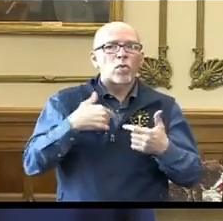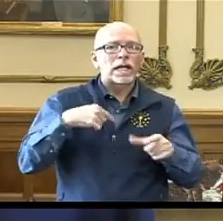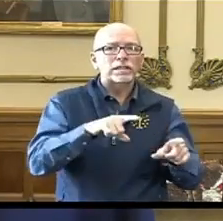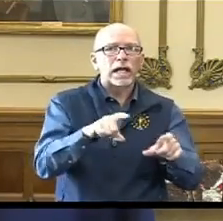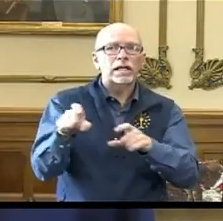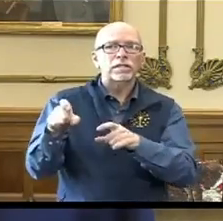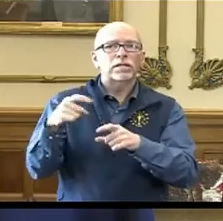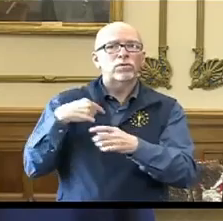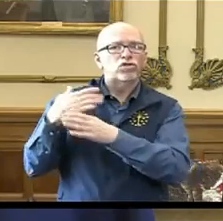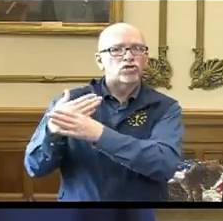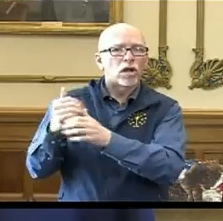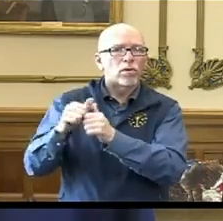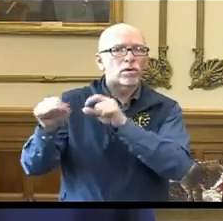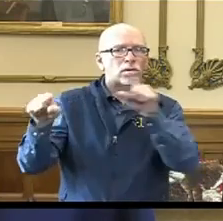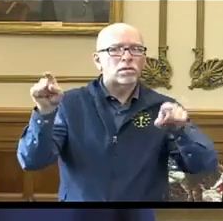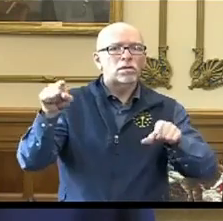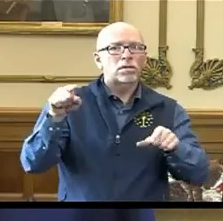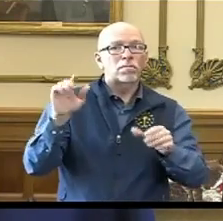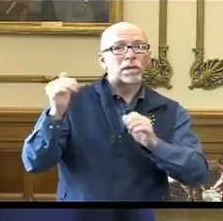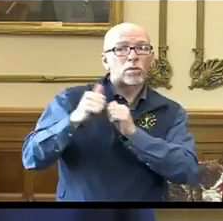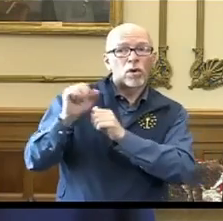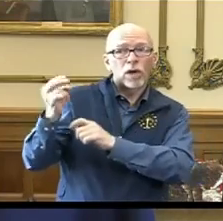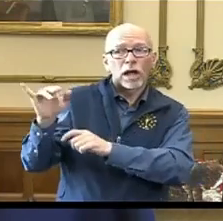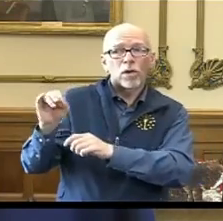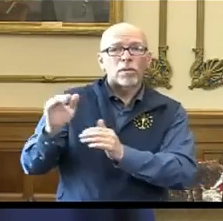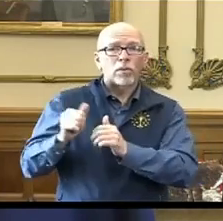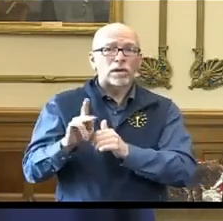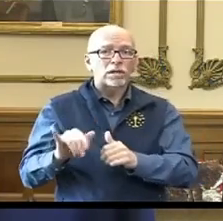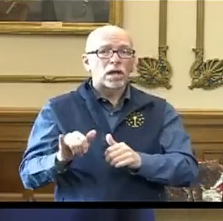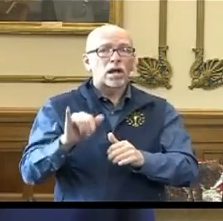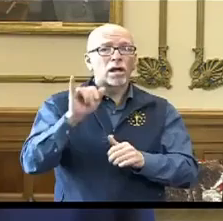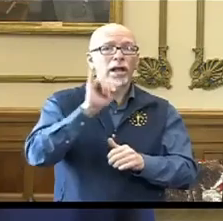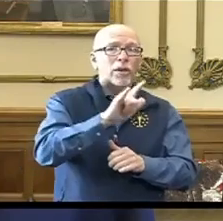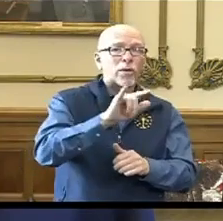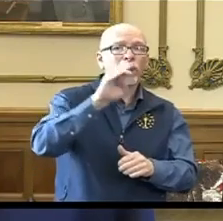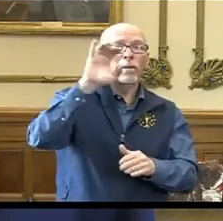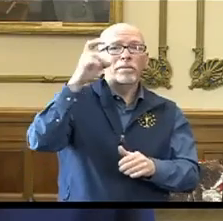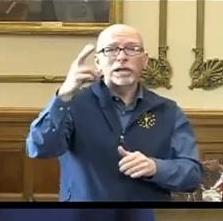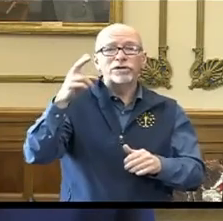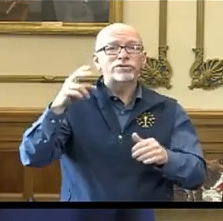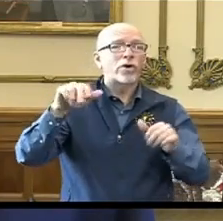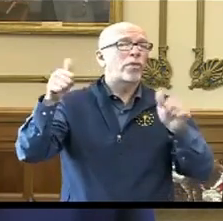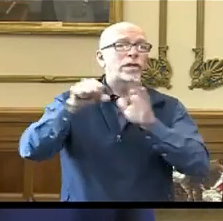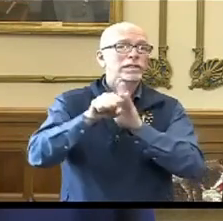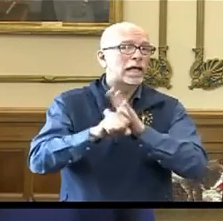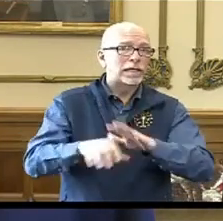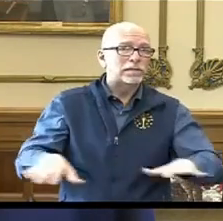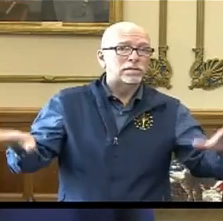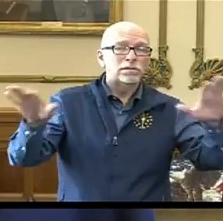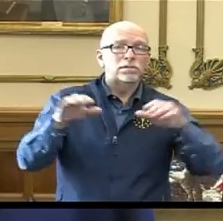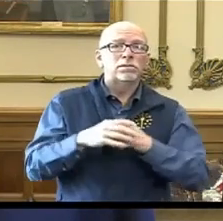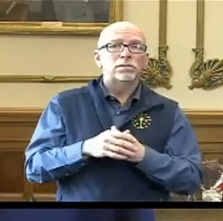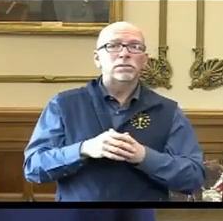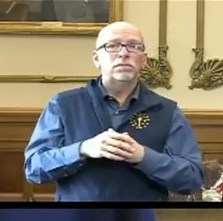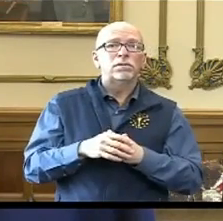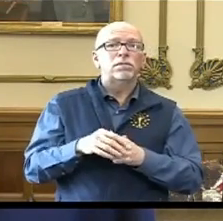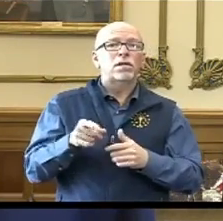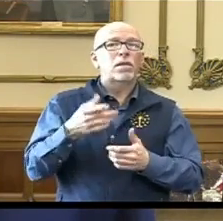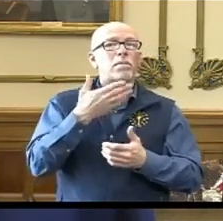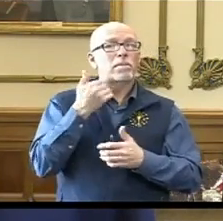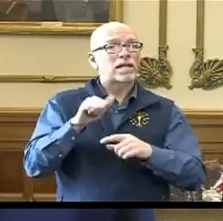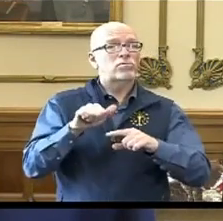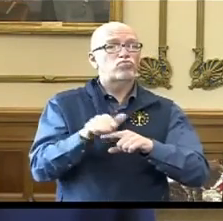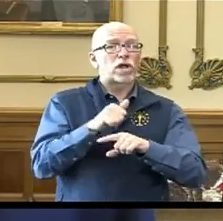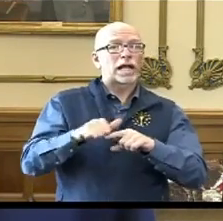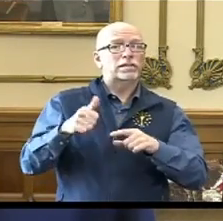testing compared to Ohio, Kentucky, Illinois, Michigan, the rest of the United States, those best